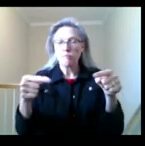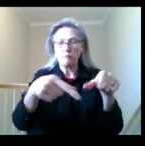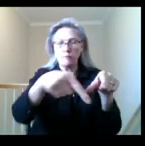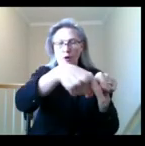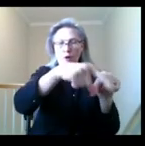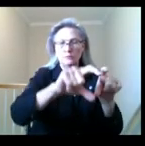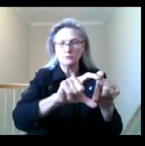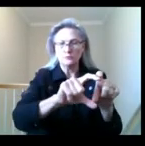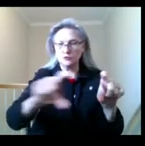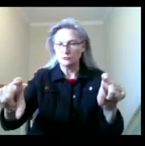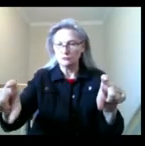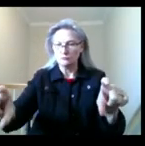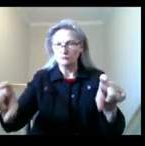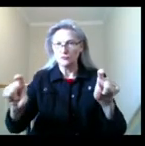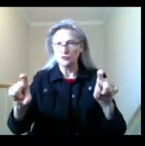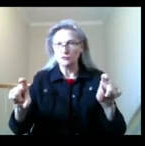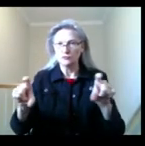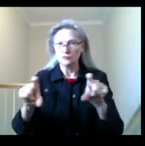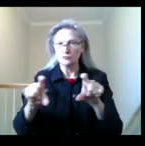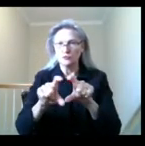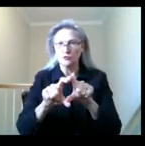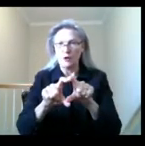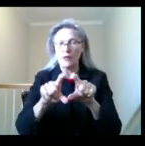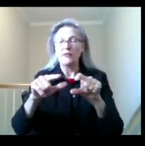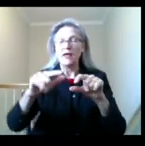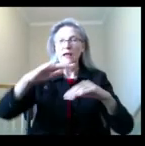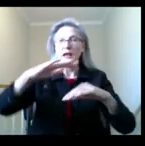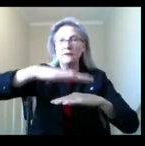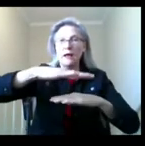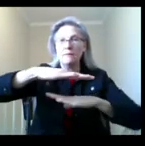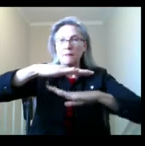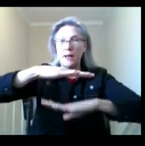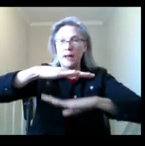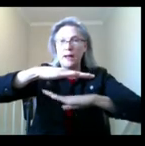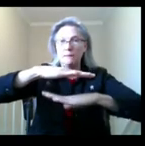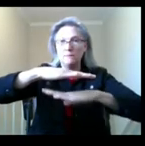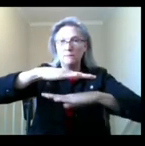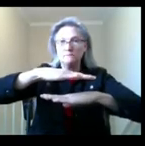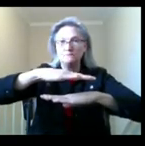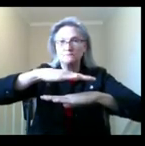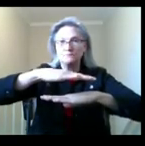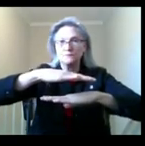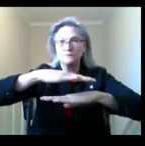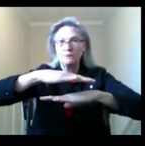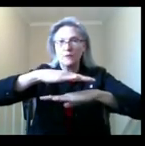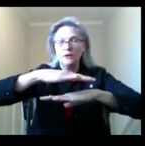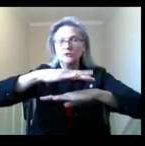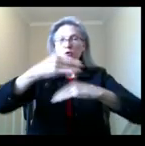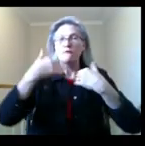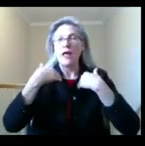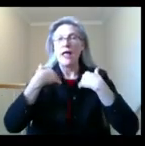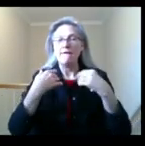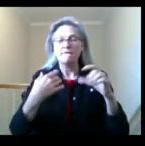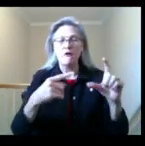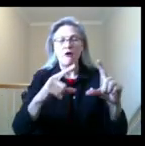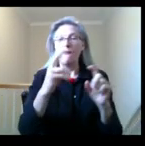around. Then I have to remember to count the ones on the top and the bottom. So if I have